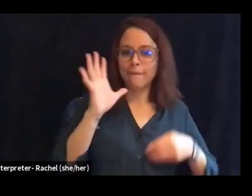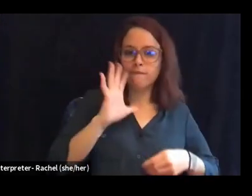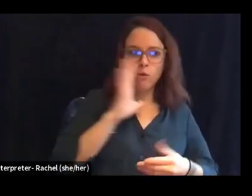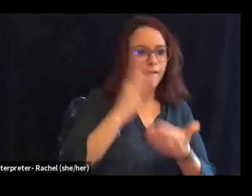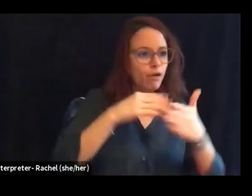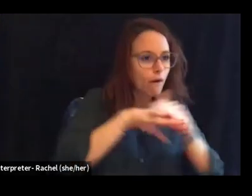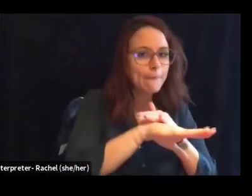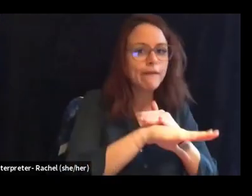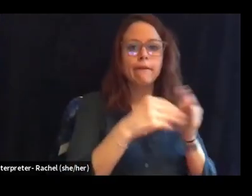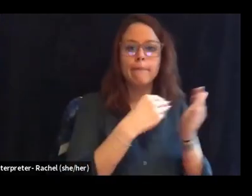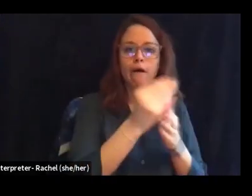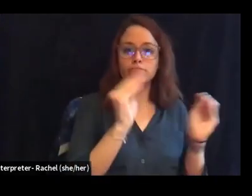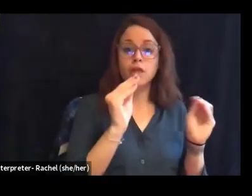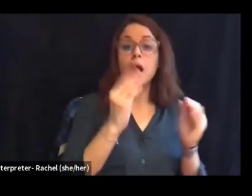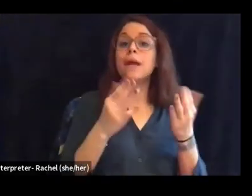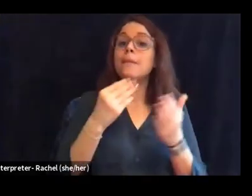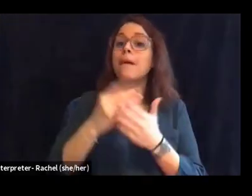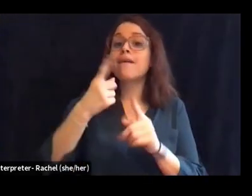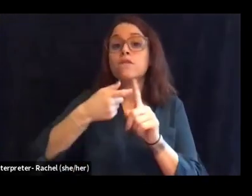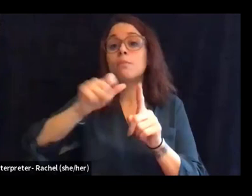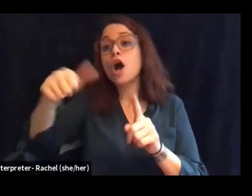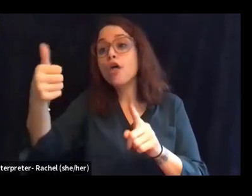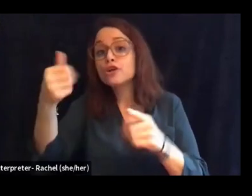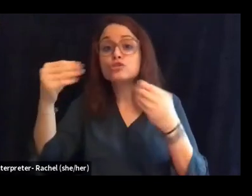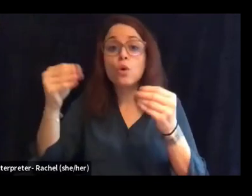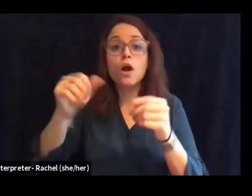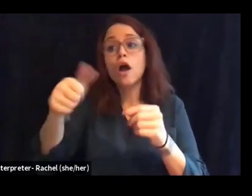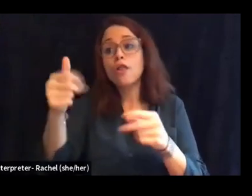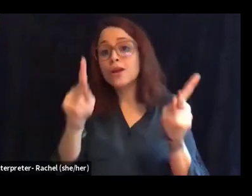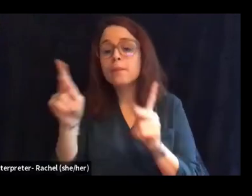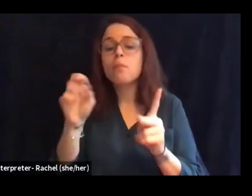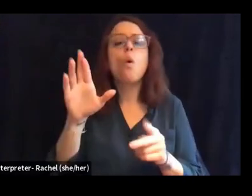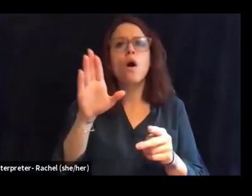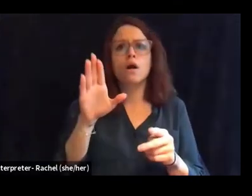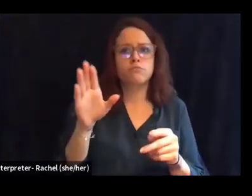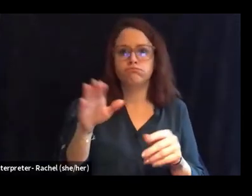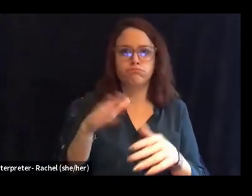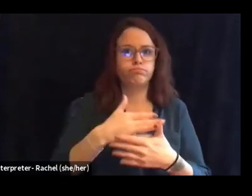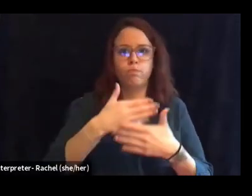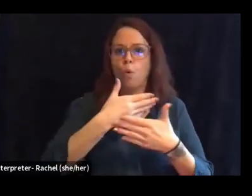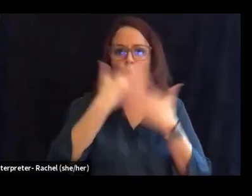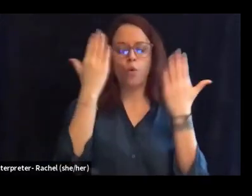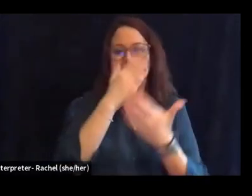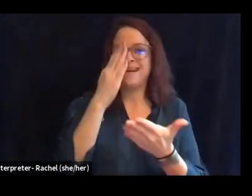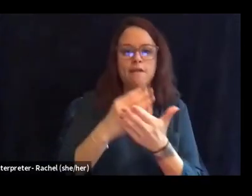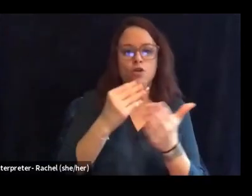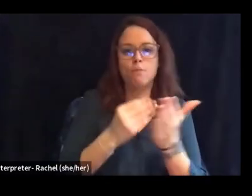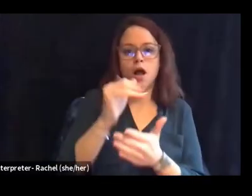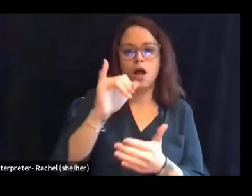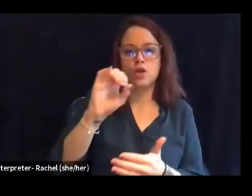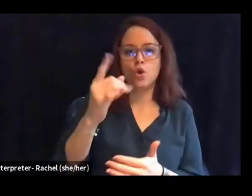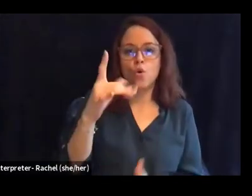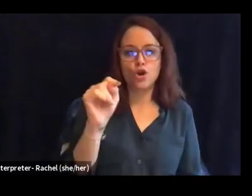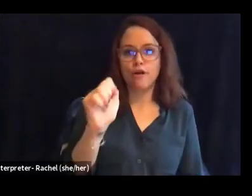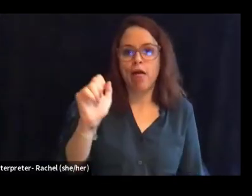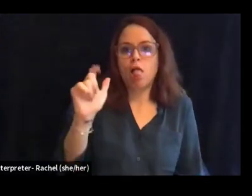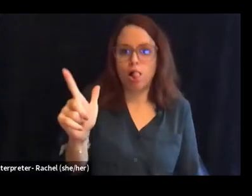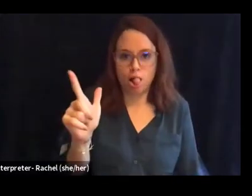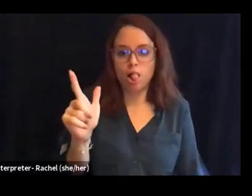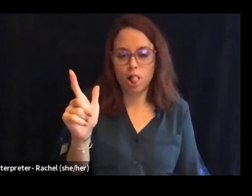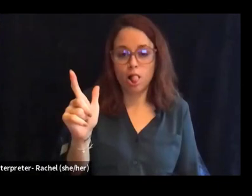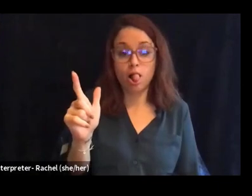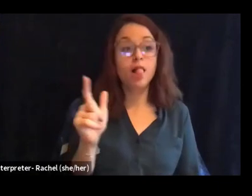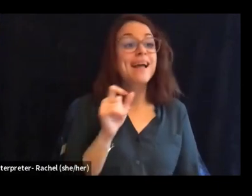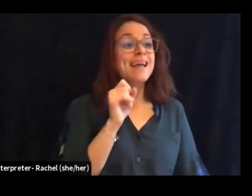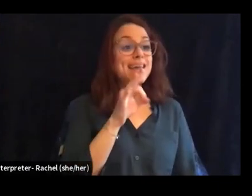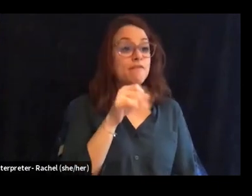be buying from somebody else, or they may not be buying yogurt at all. But if they become a new customer, it's because I managed to